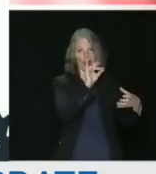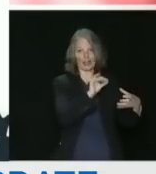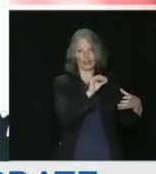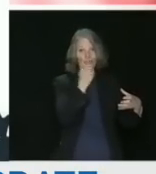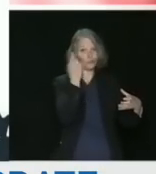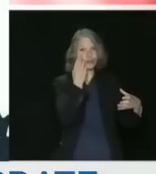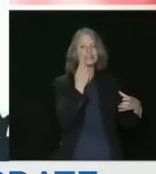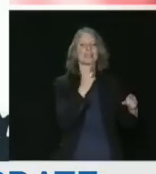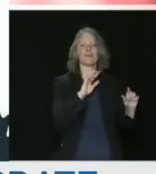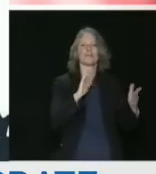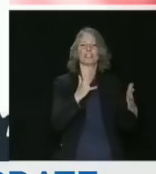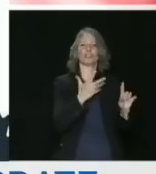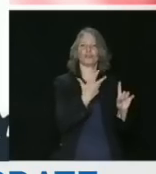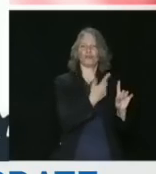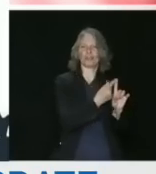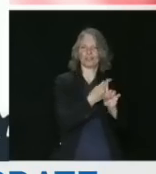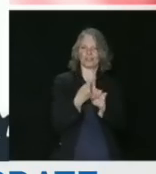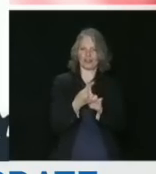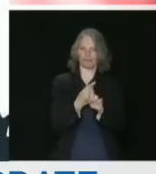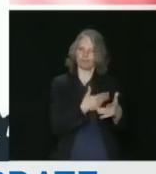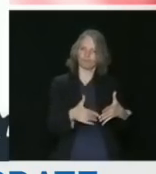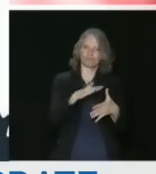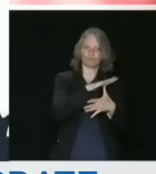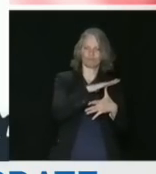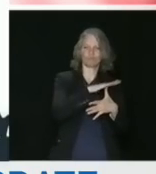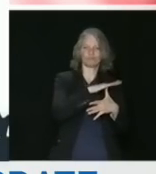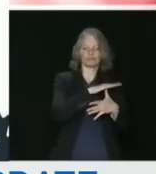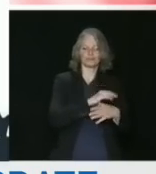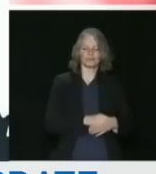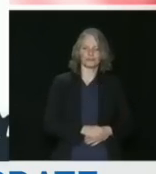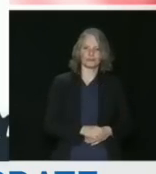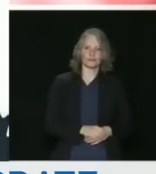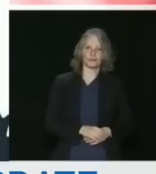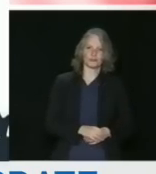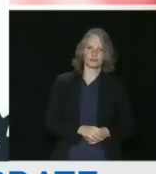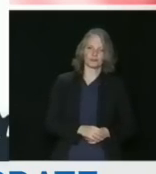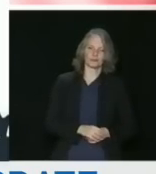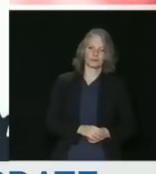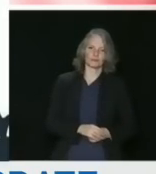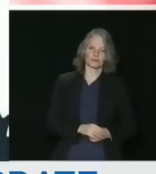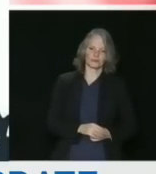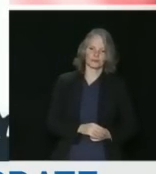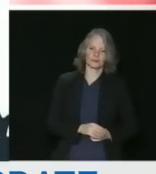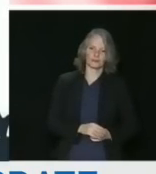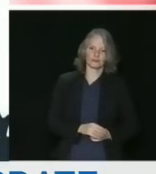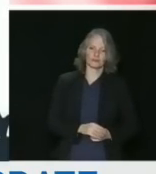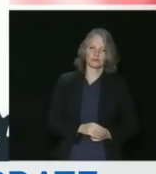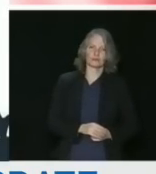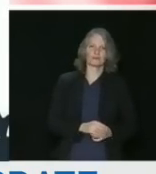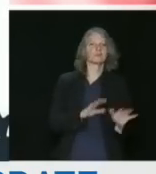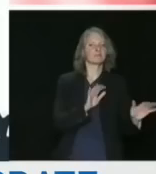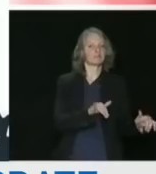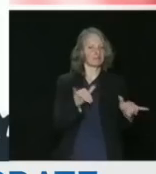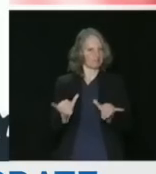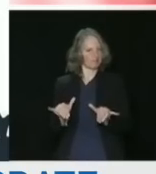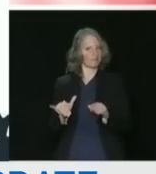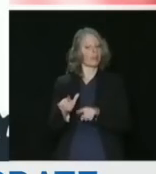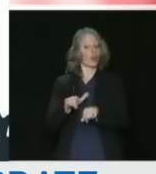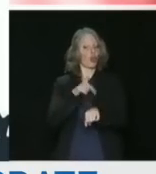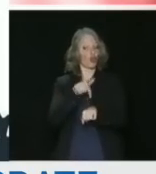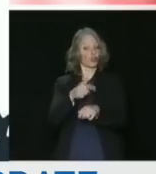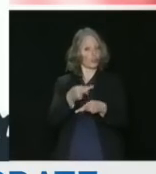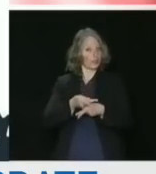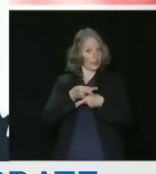older, who were prioritized in the initial phases of the COVID-19 vaccine rollout. Likewise, outbreaks in long-term